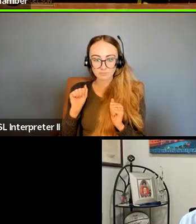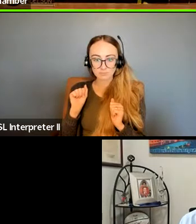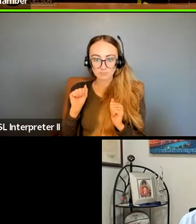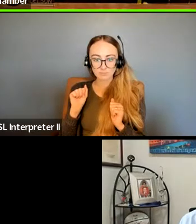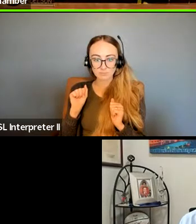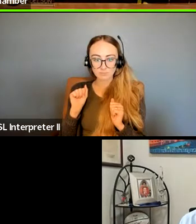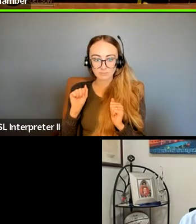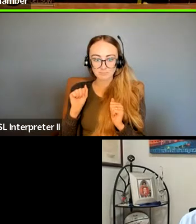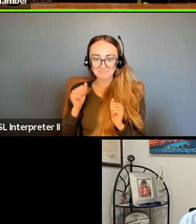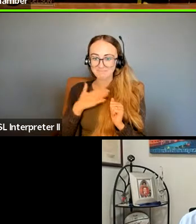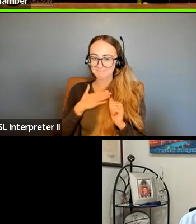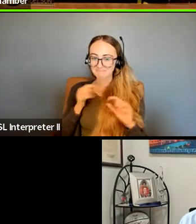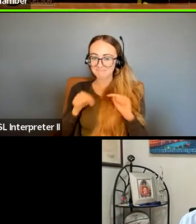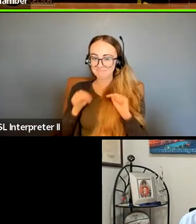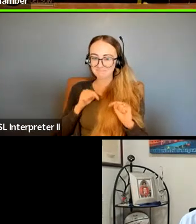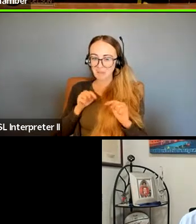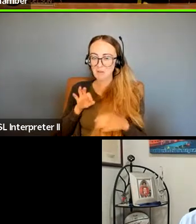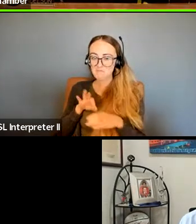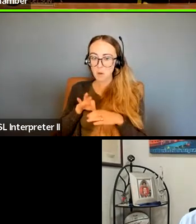that